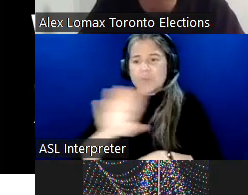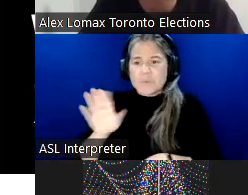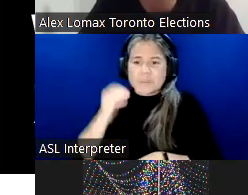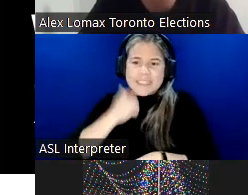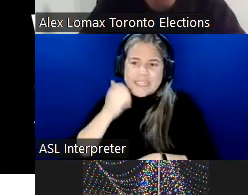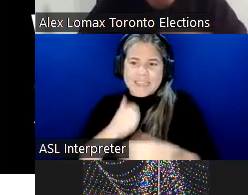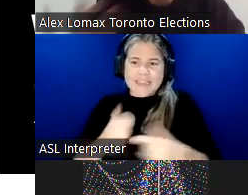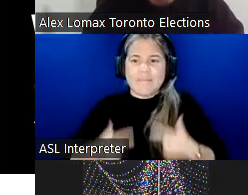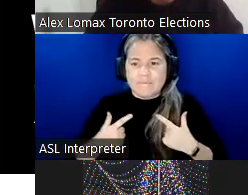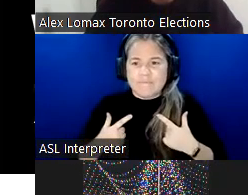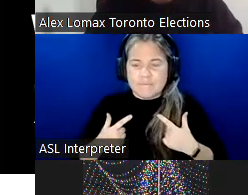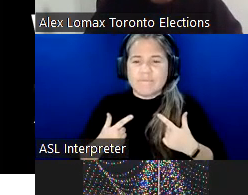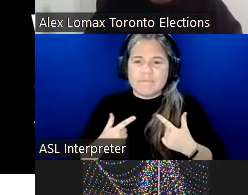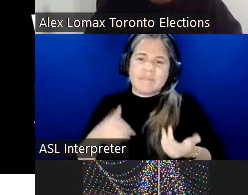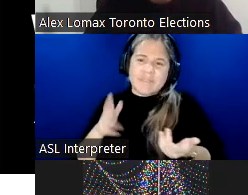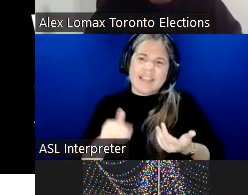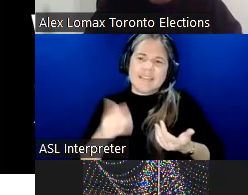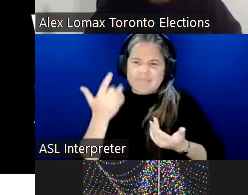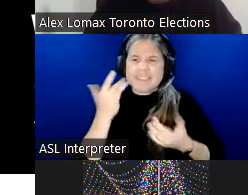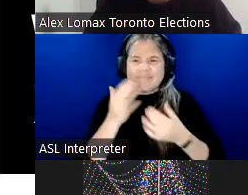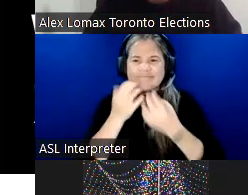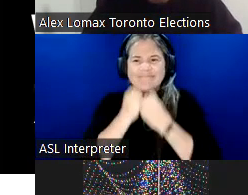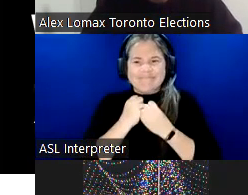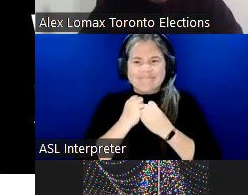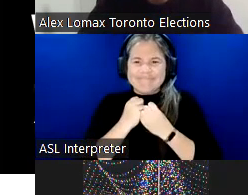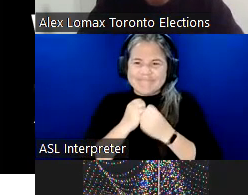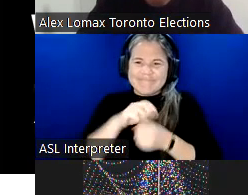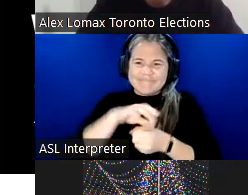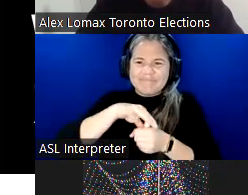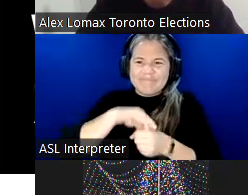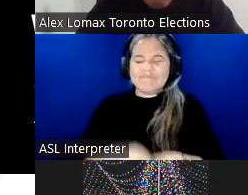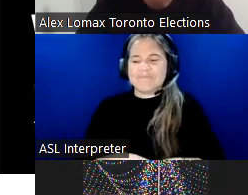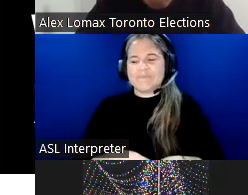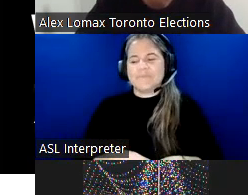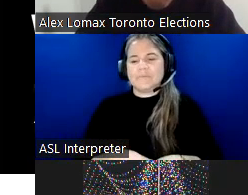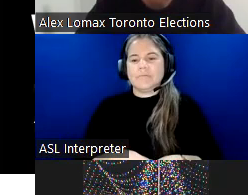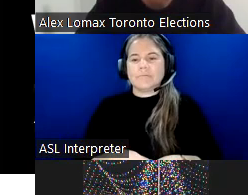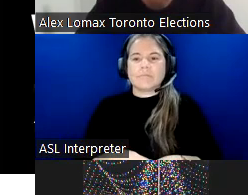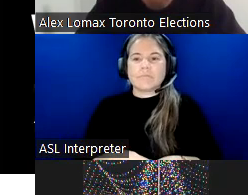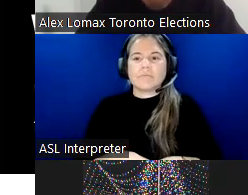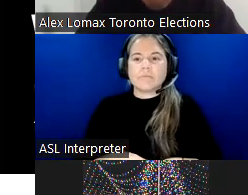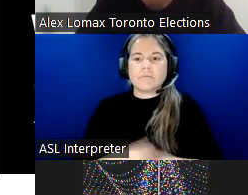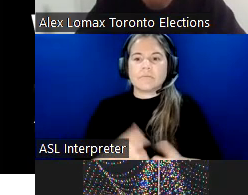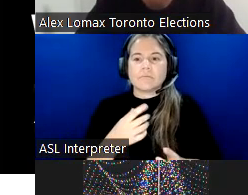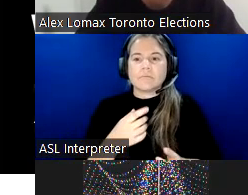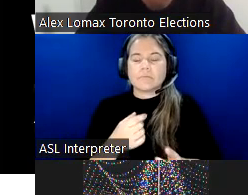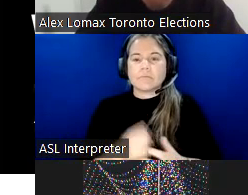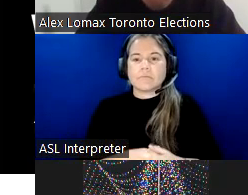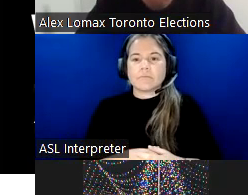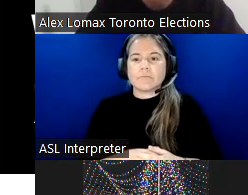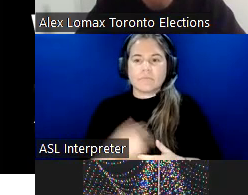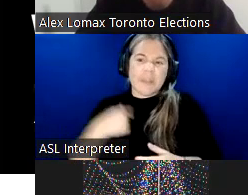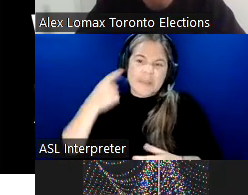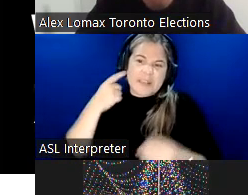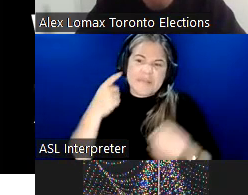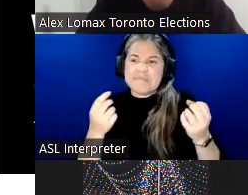And that's why it is important for them to be voting, right? So I think, a lot of our